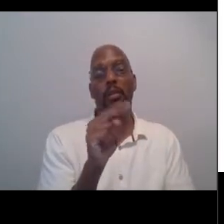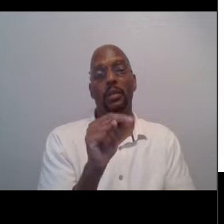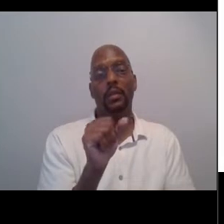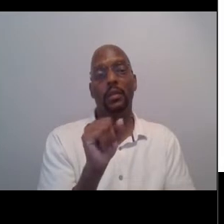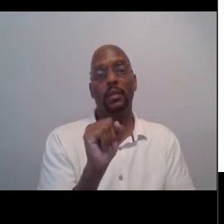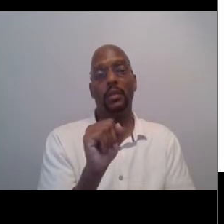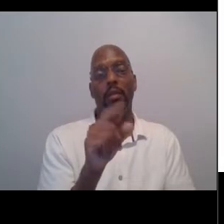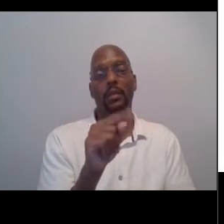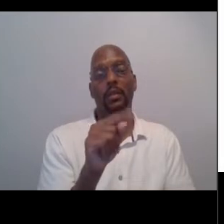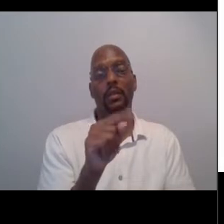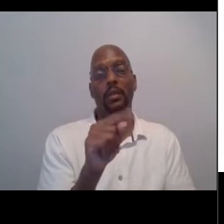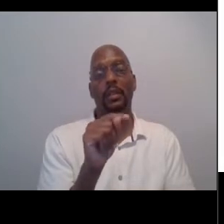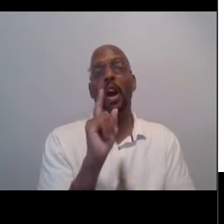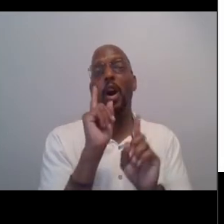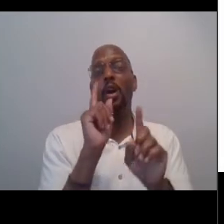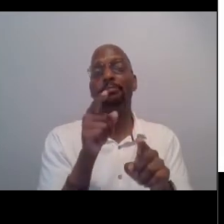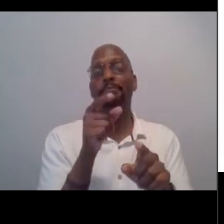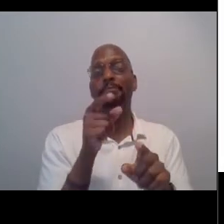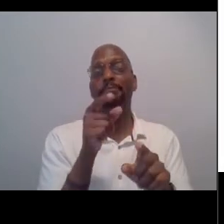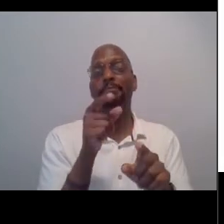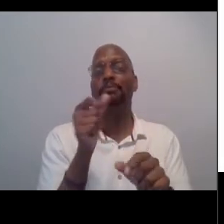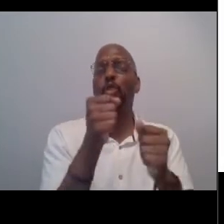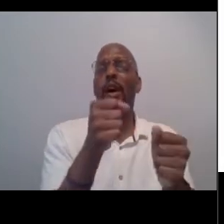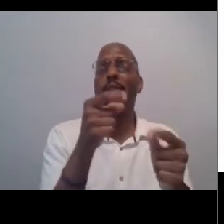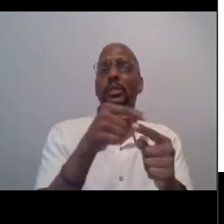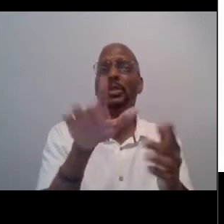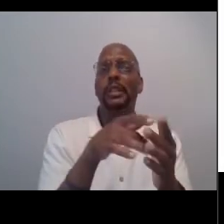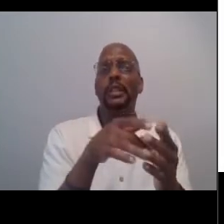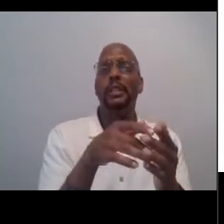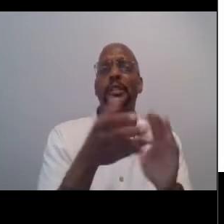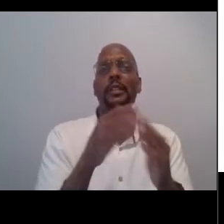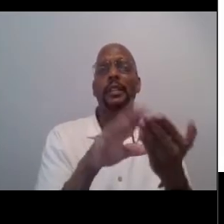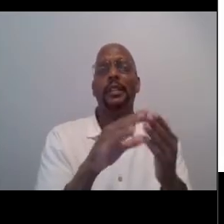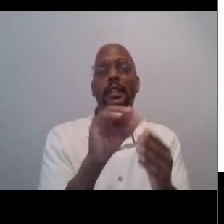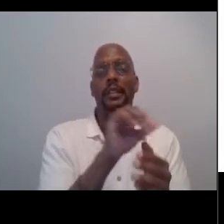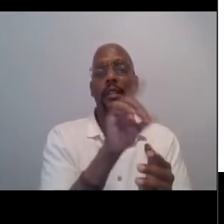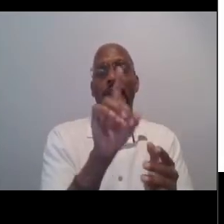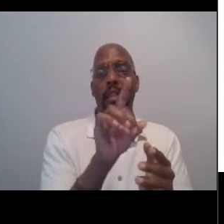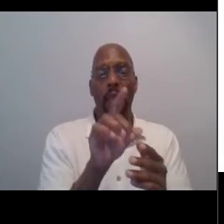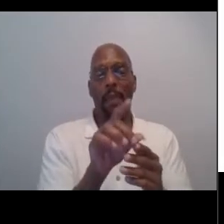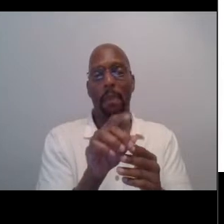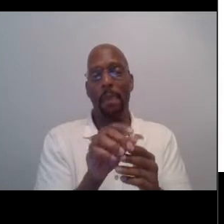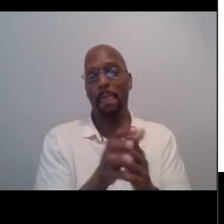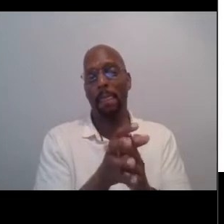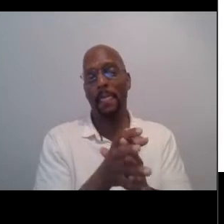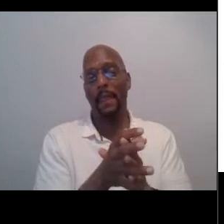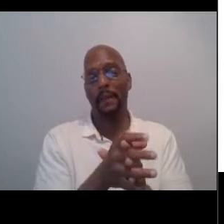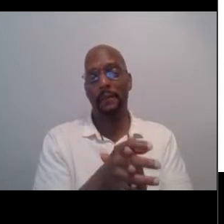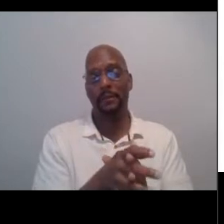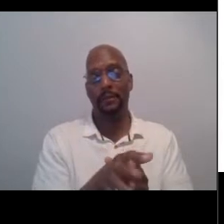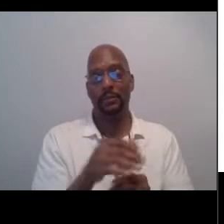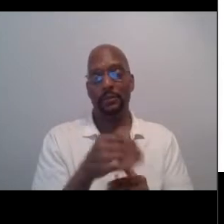downtown along the State Route 94. Next slide, please.